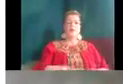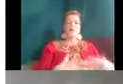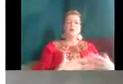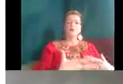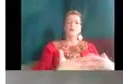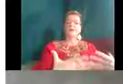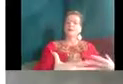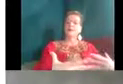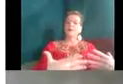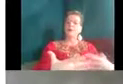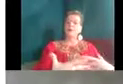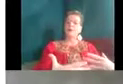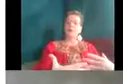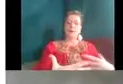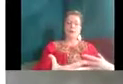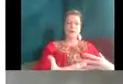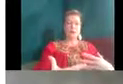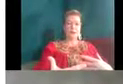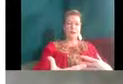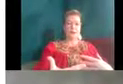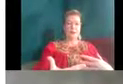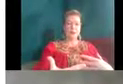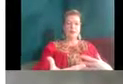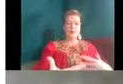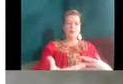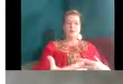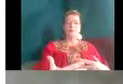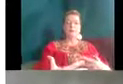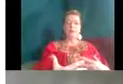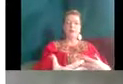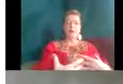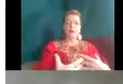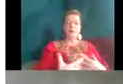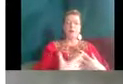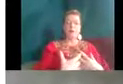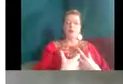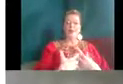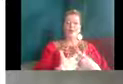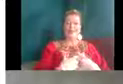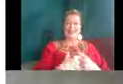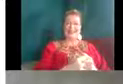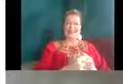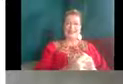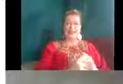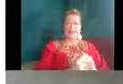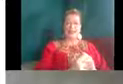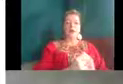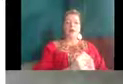so calling for systems within the home electronic systems they can be wired or wireless